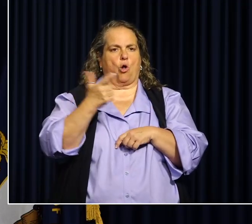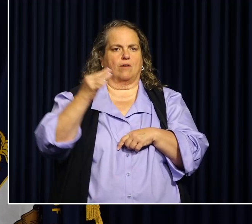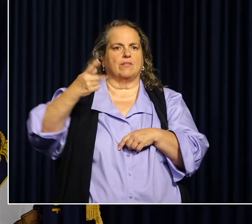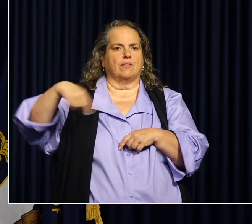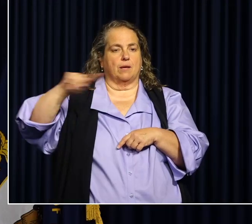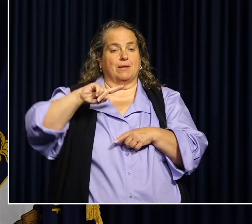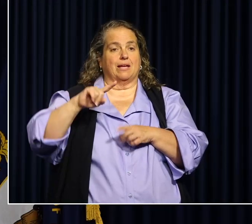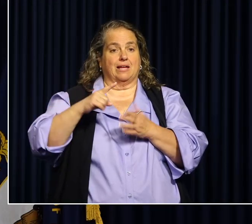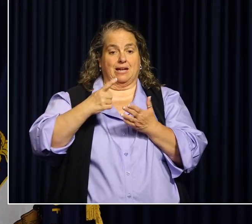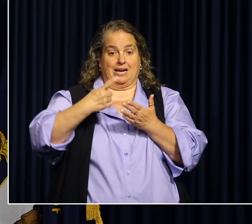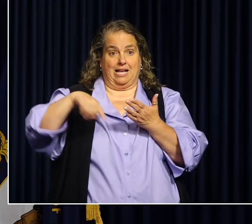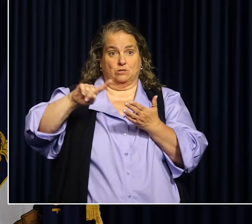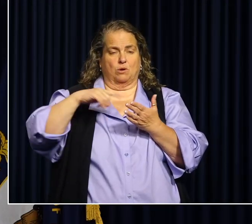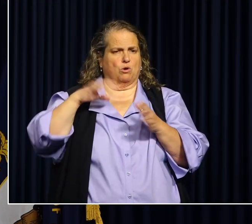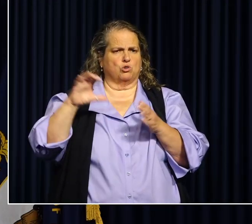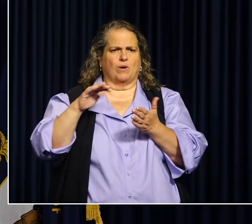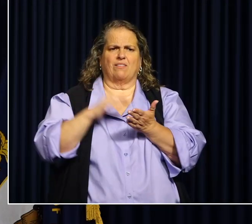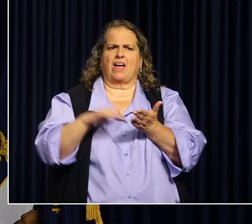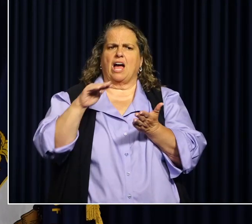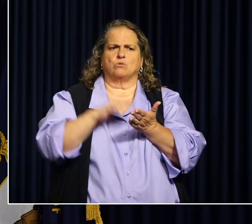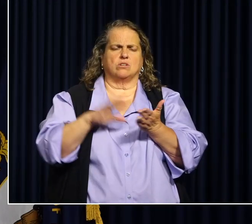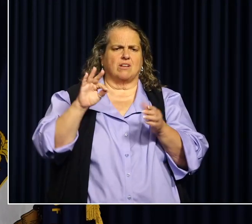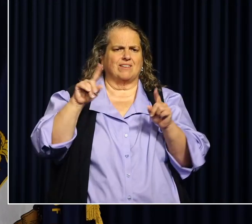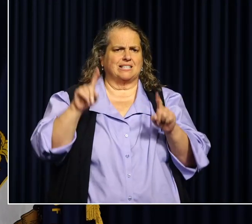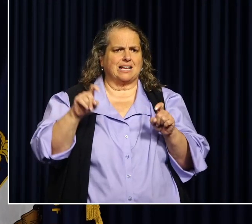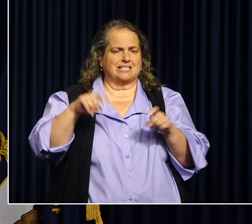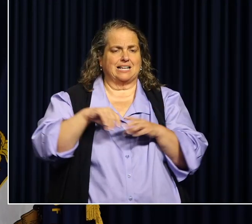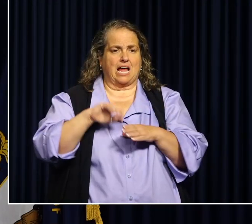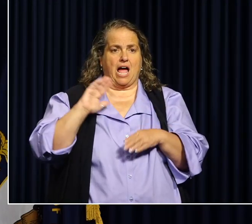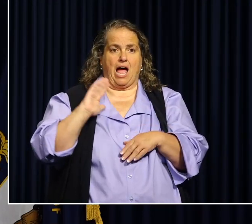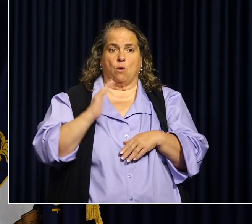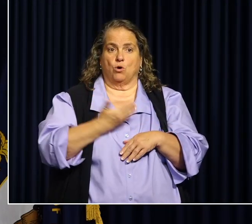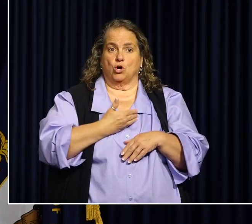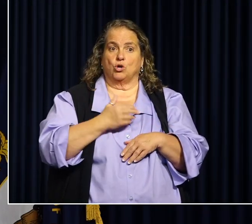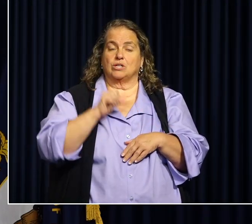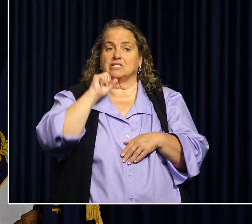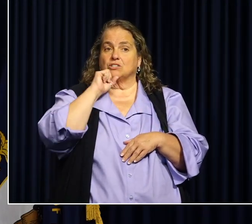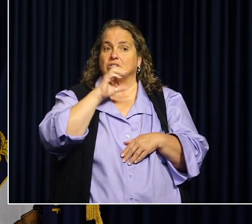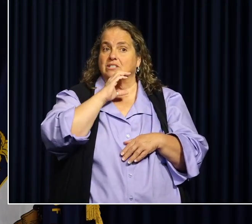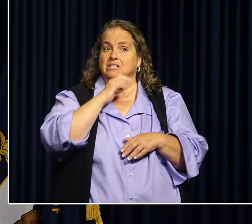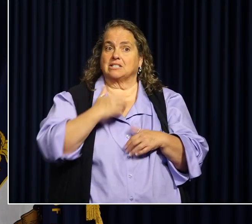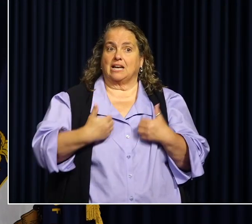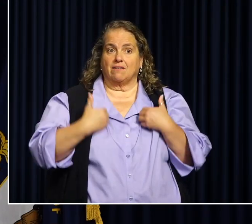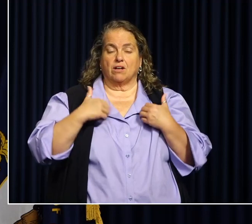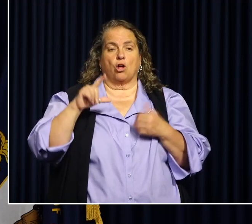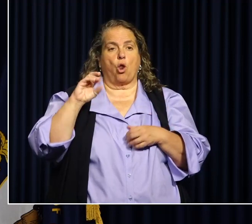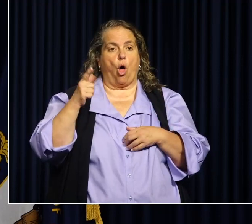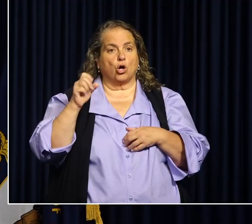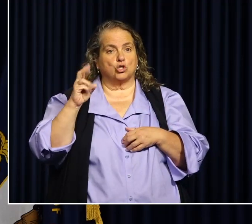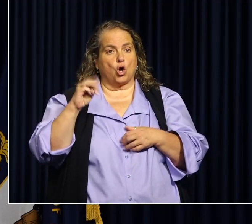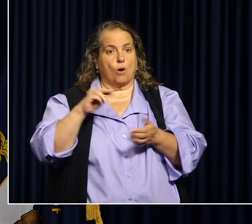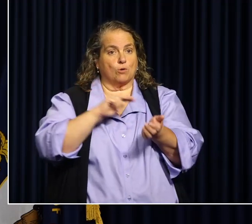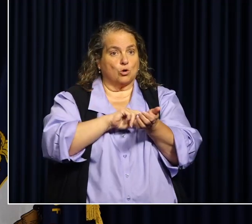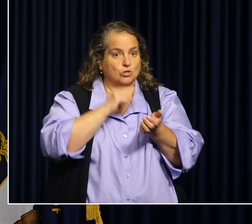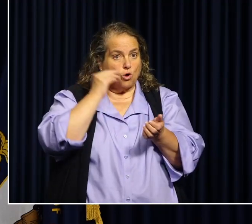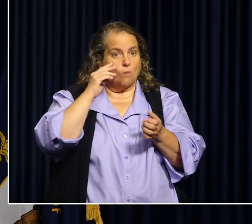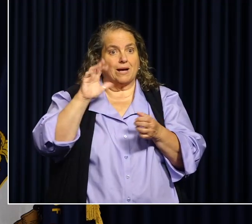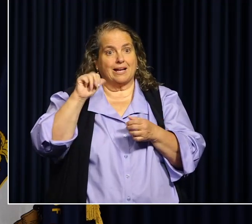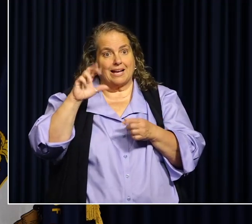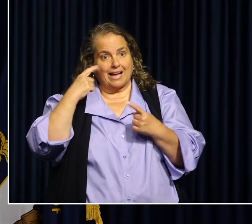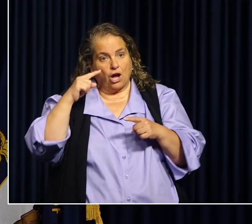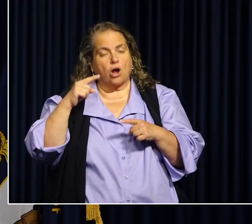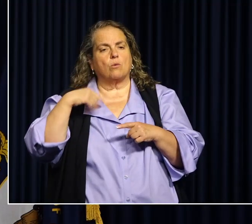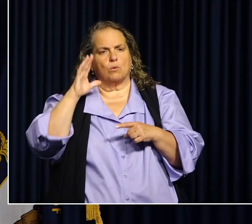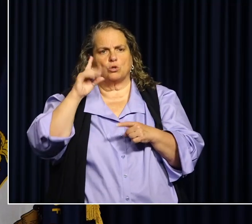doing thousands of testing in our senior living facilities, our long-term care facilities, and we're going to be doing thousands of